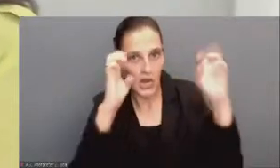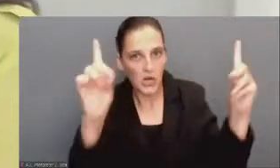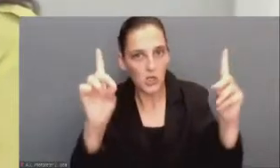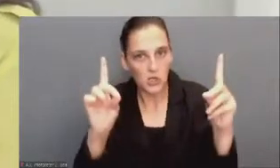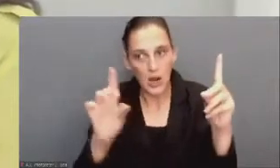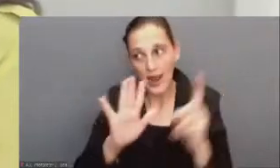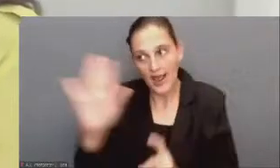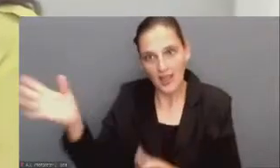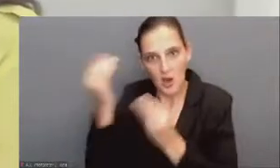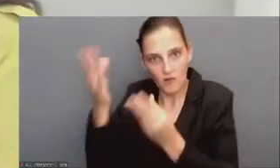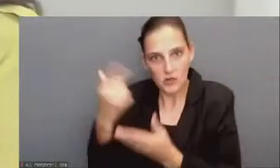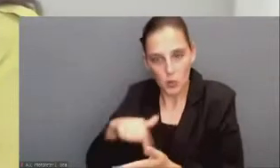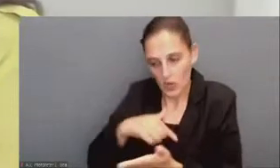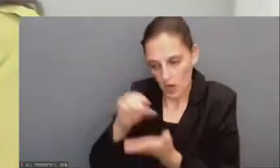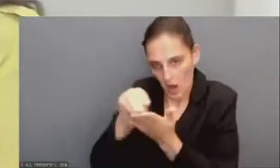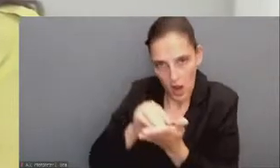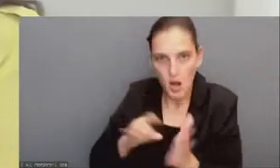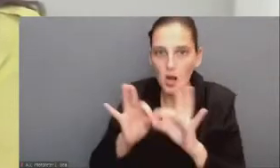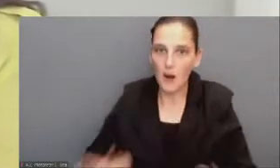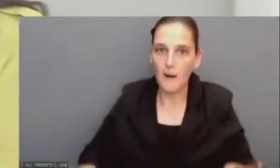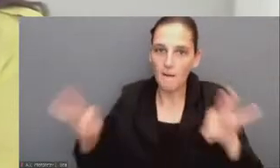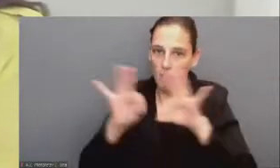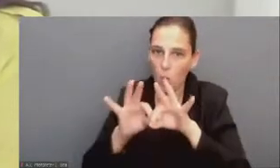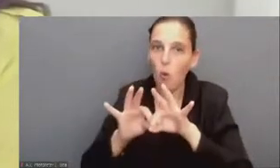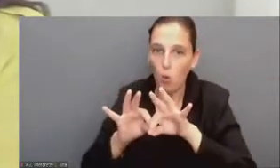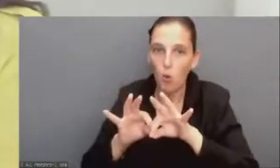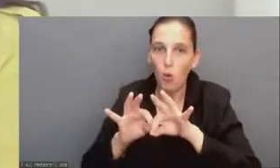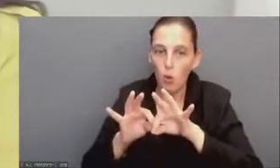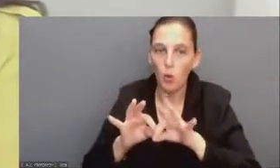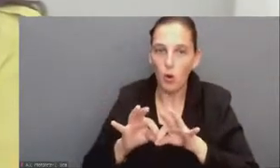ensure that our response as a federal government is